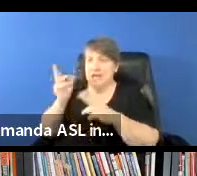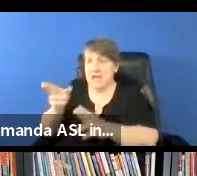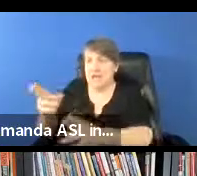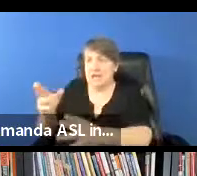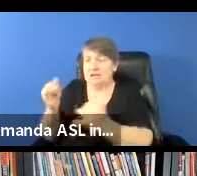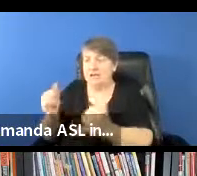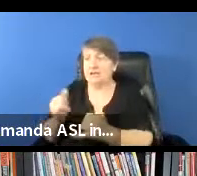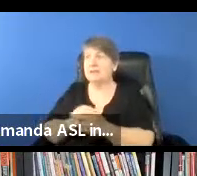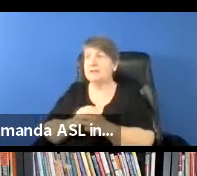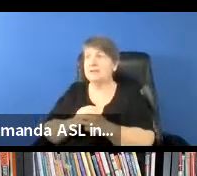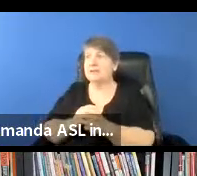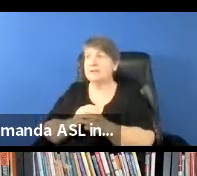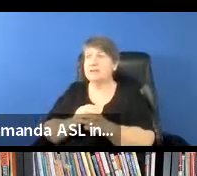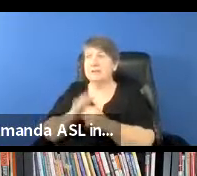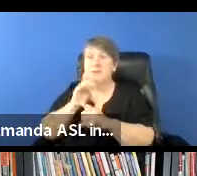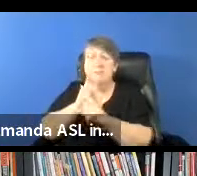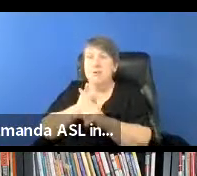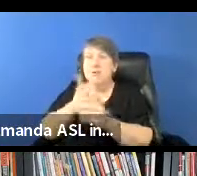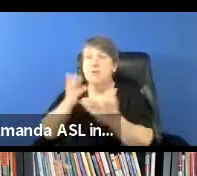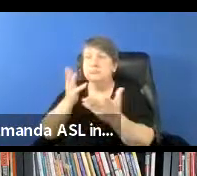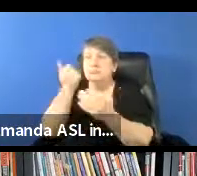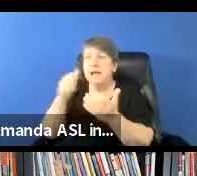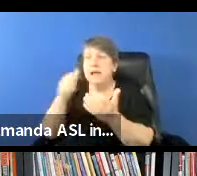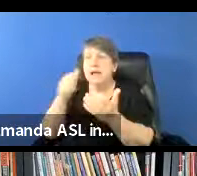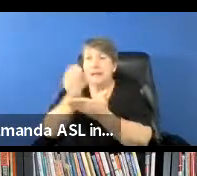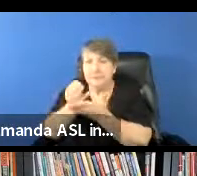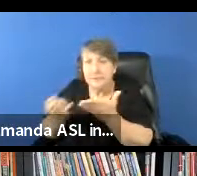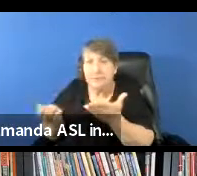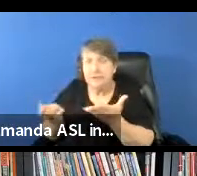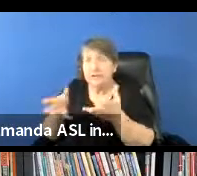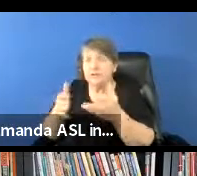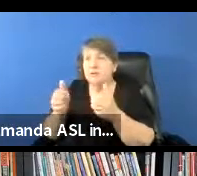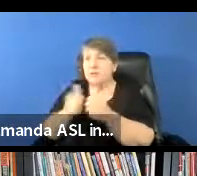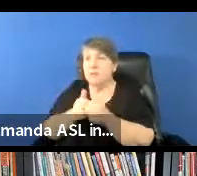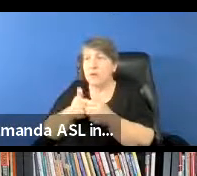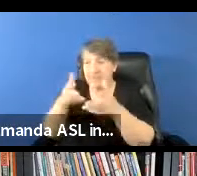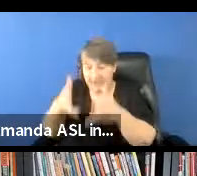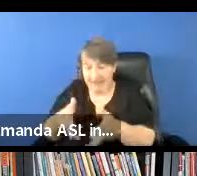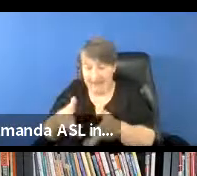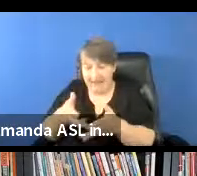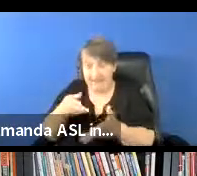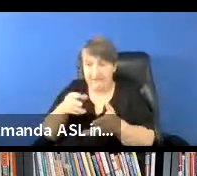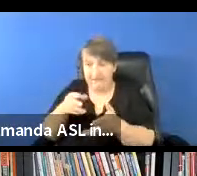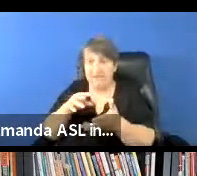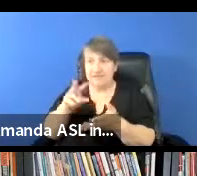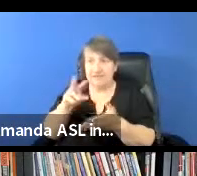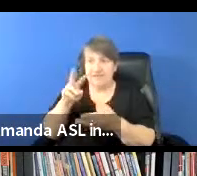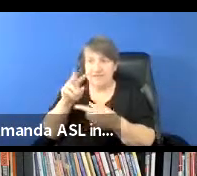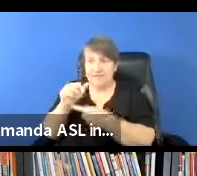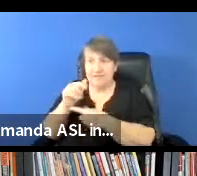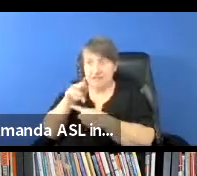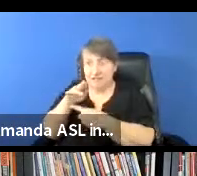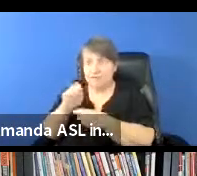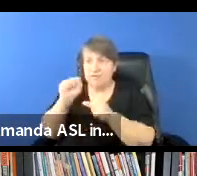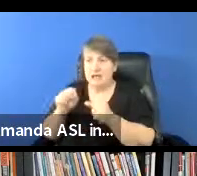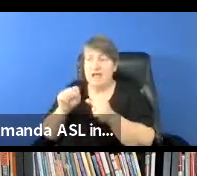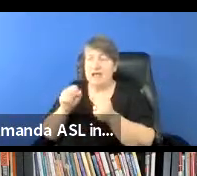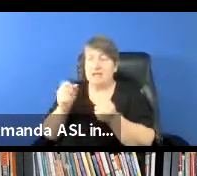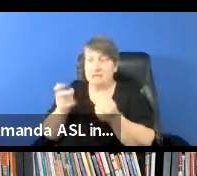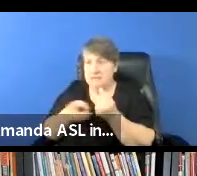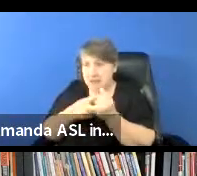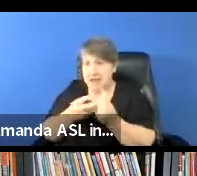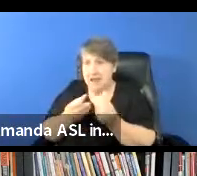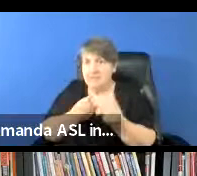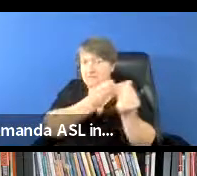the point is, any materials that have remaining economic value that you can do resource recovery with, that